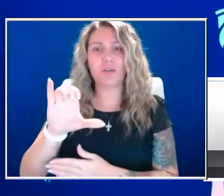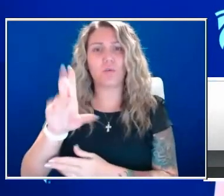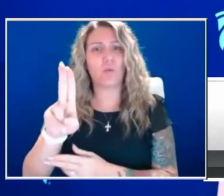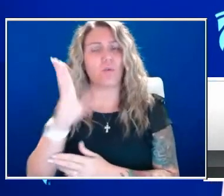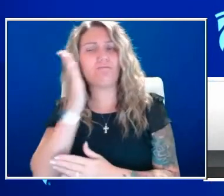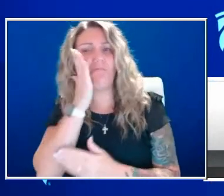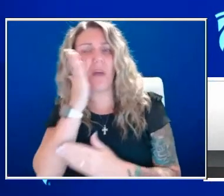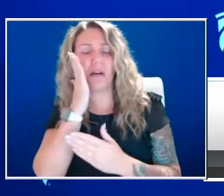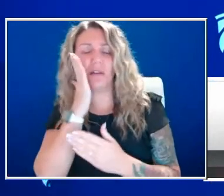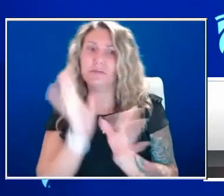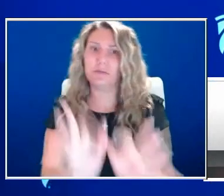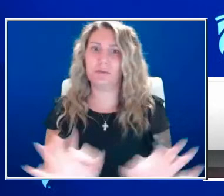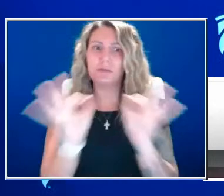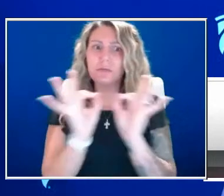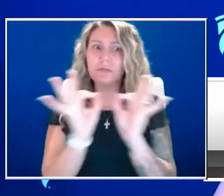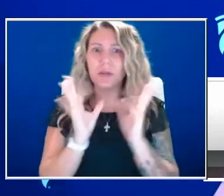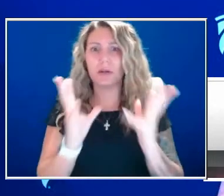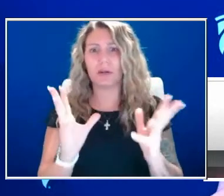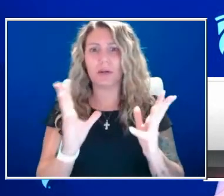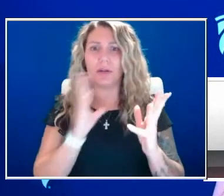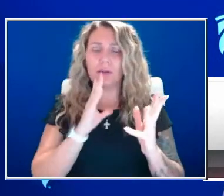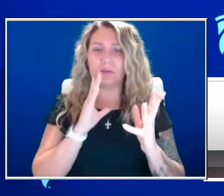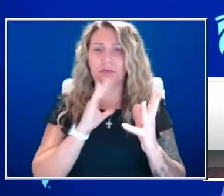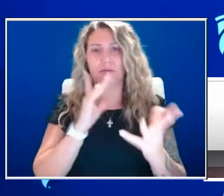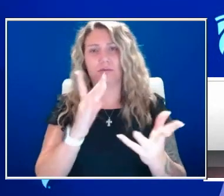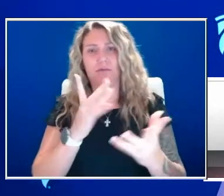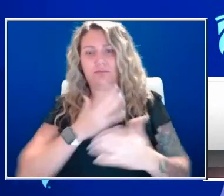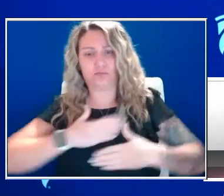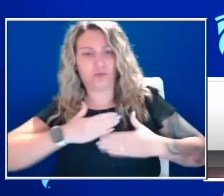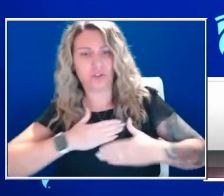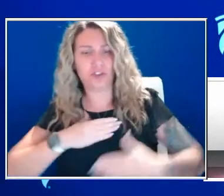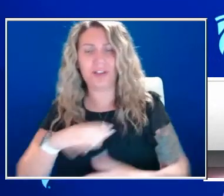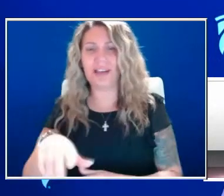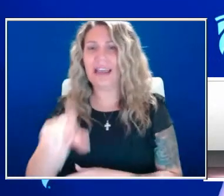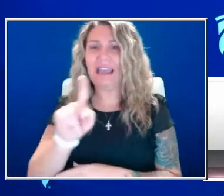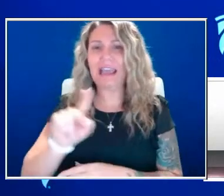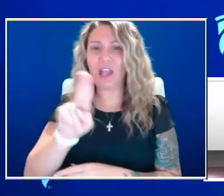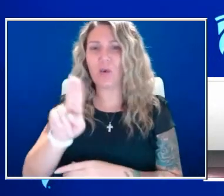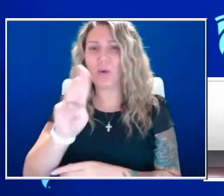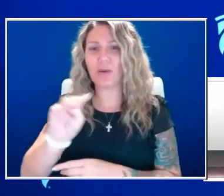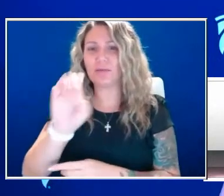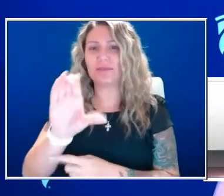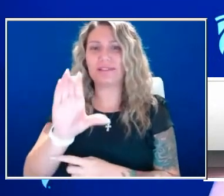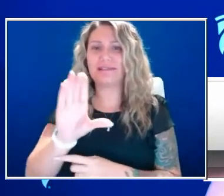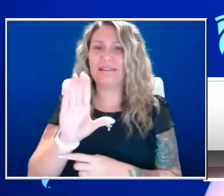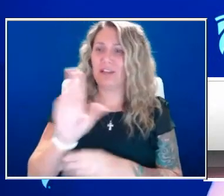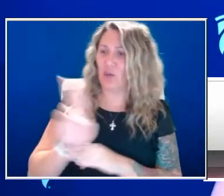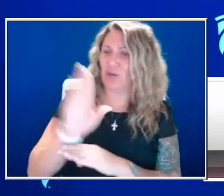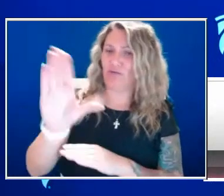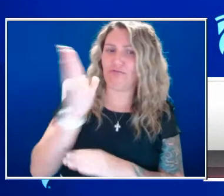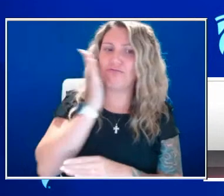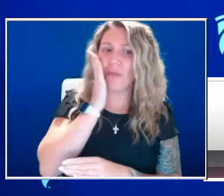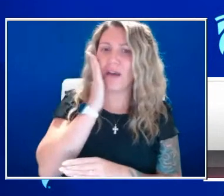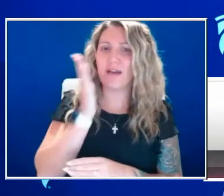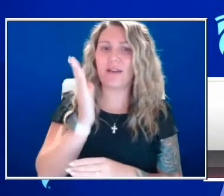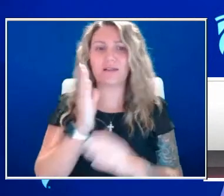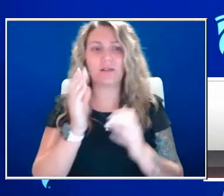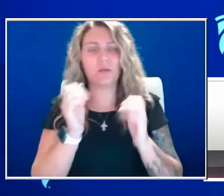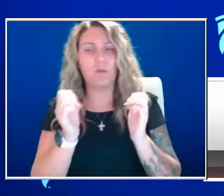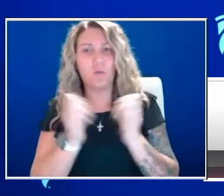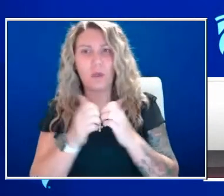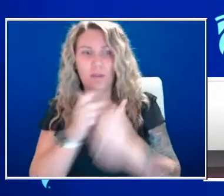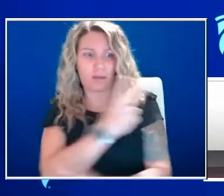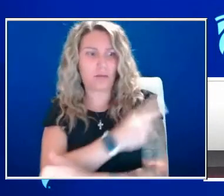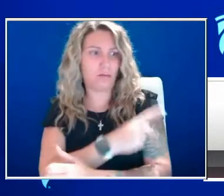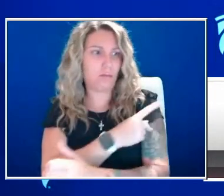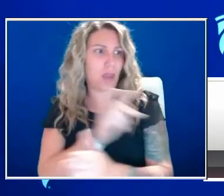our KUMC adult colleagues letting us use their beds in adult ICUs just with an overflow of patients. And specific